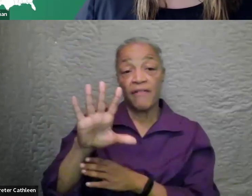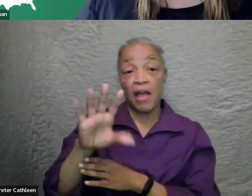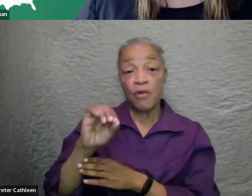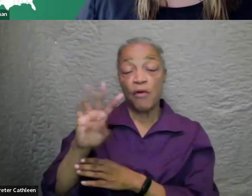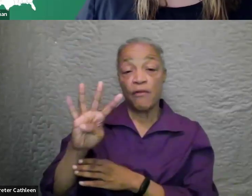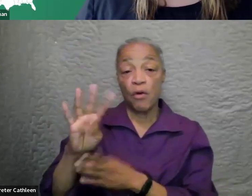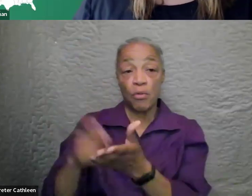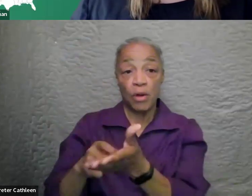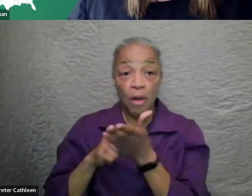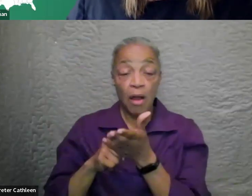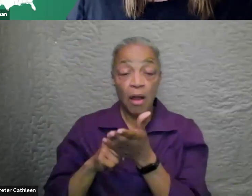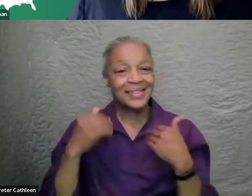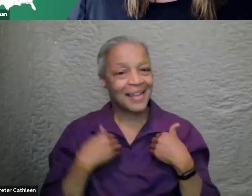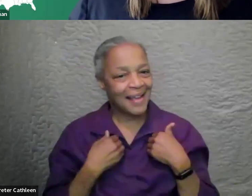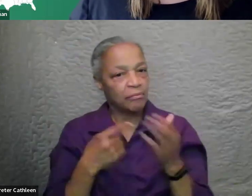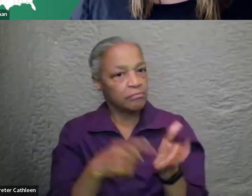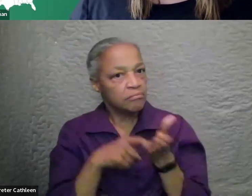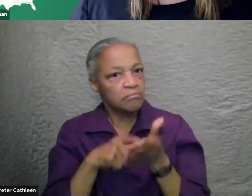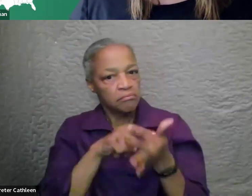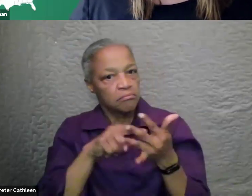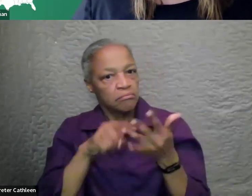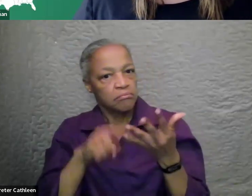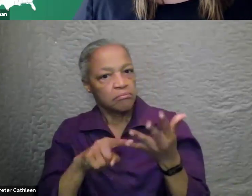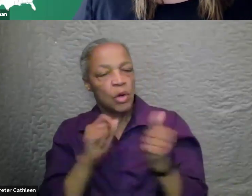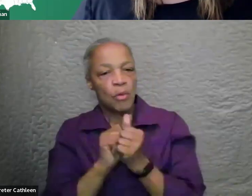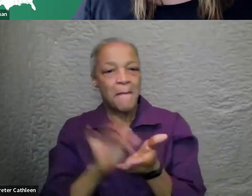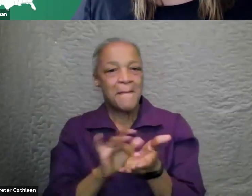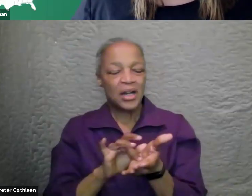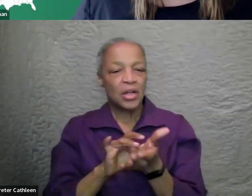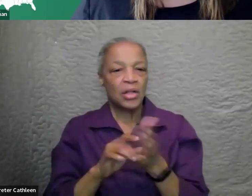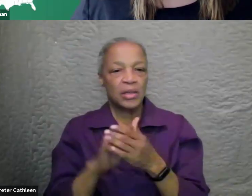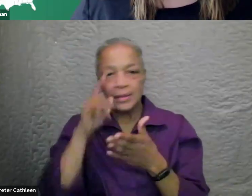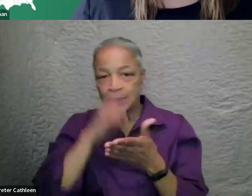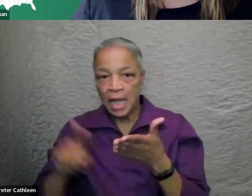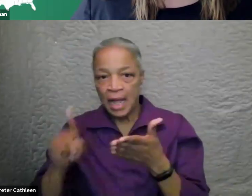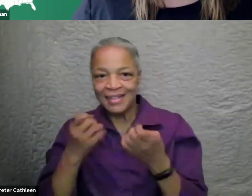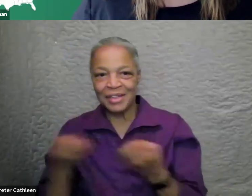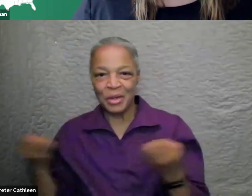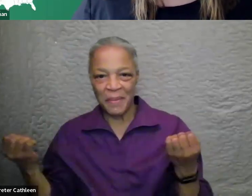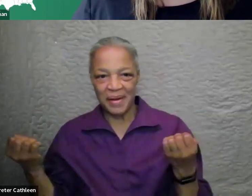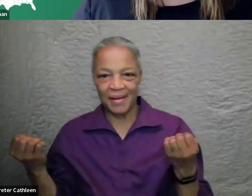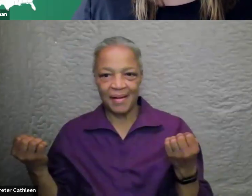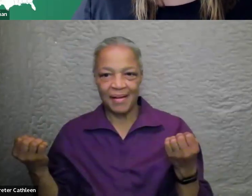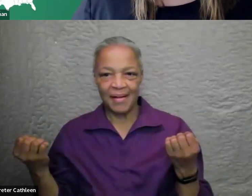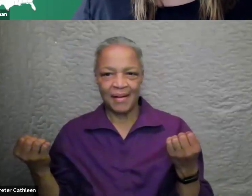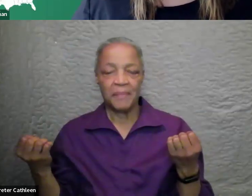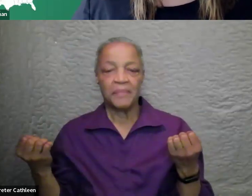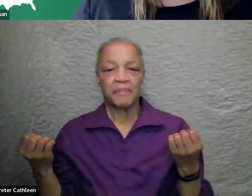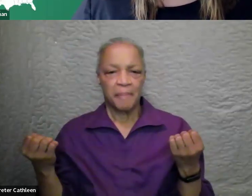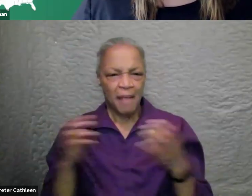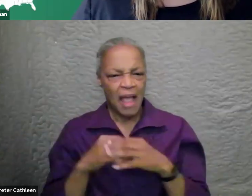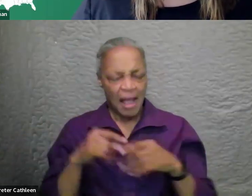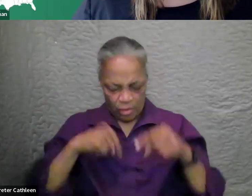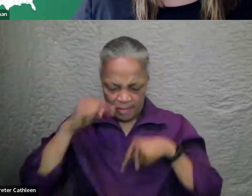about medical diagnostic equipment. And I think those need to be, I honestly would have to look back to see when